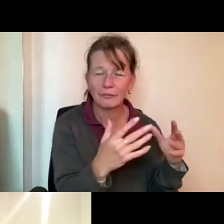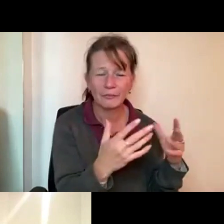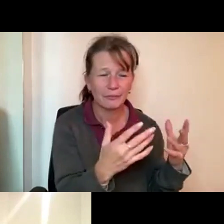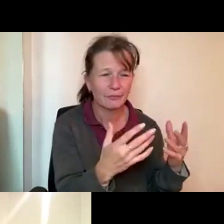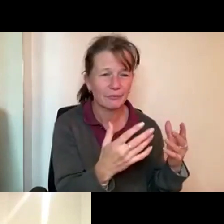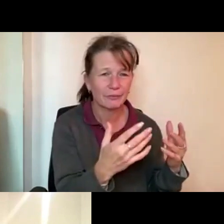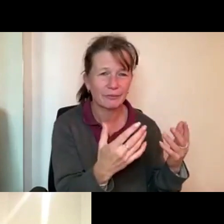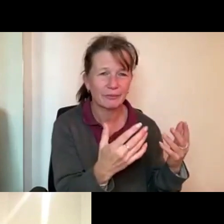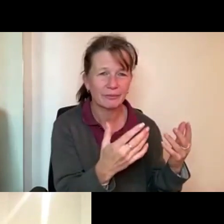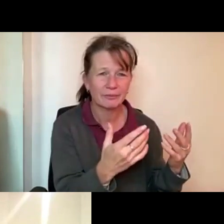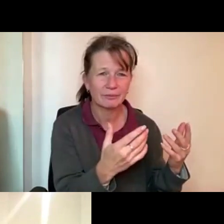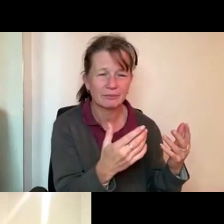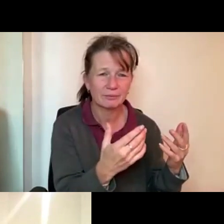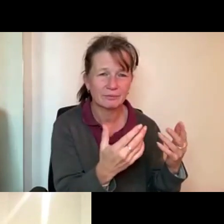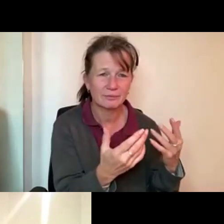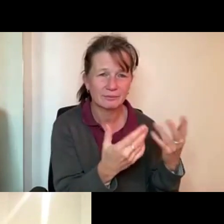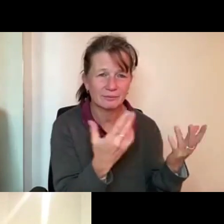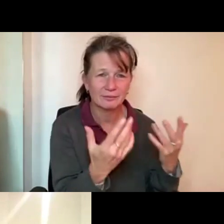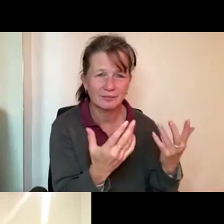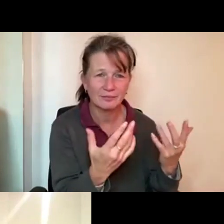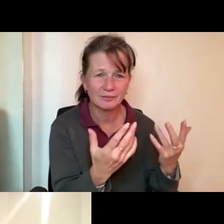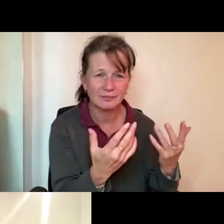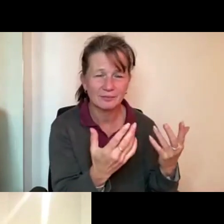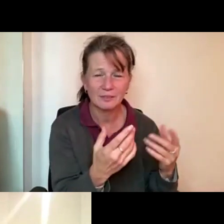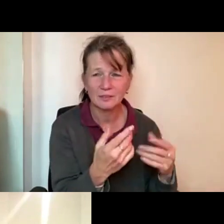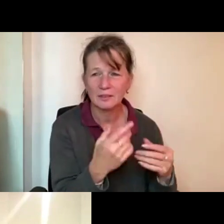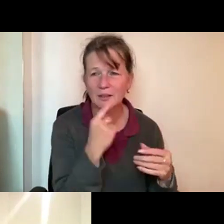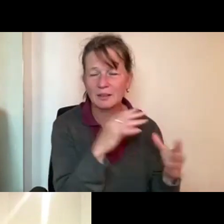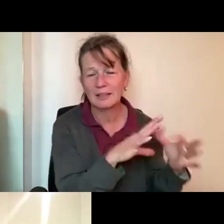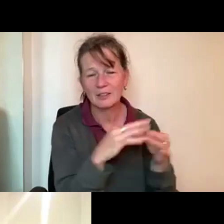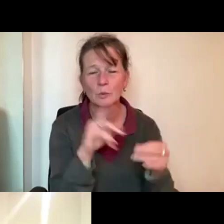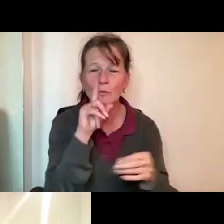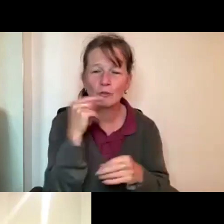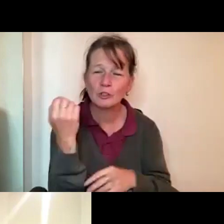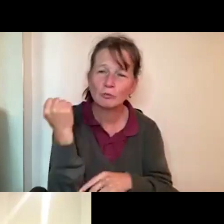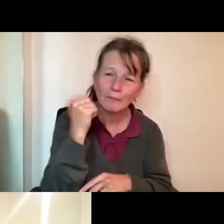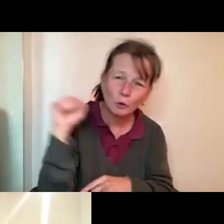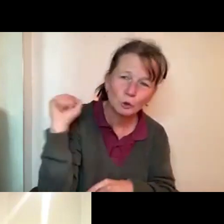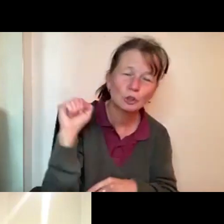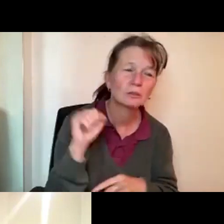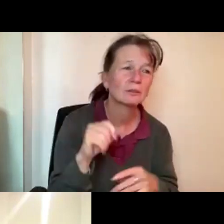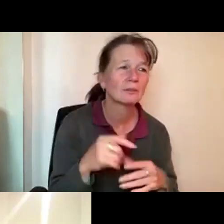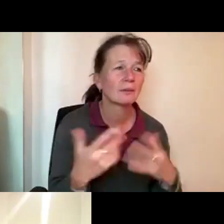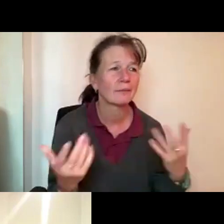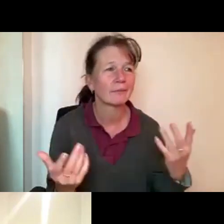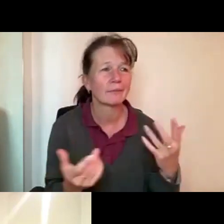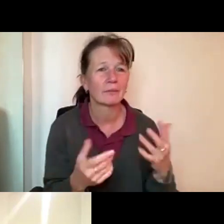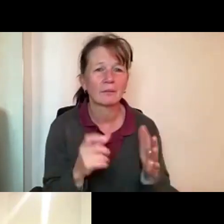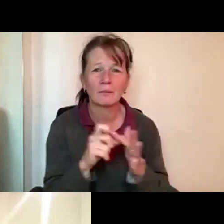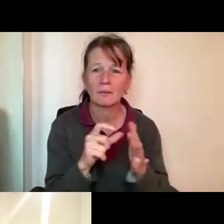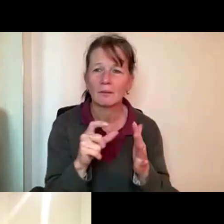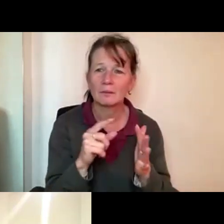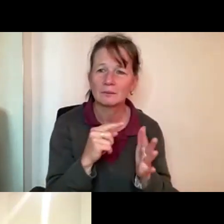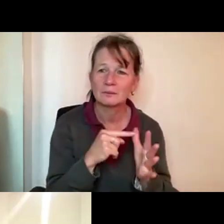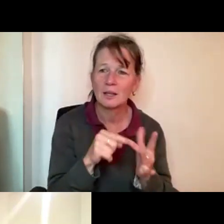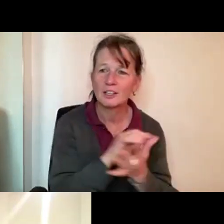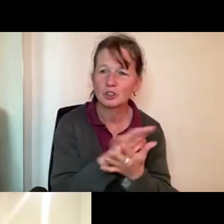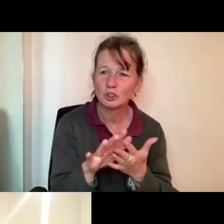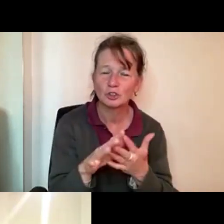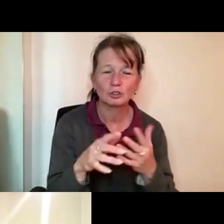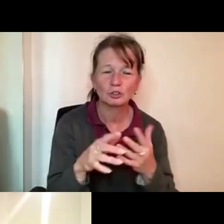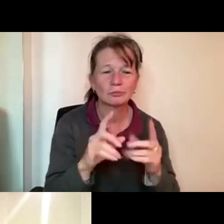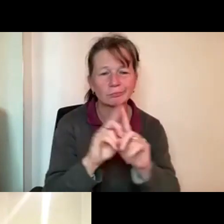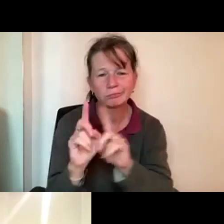taps into French Revolution, Daesh, and all of that, which is very different. And okay,